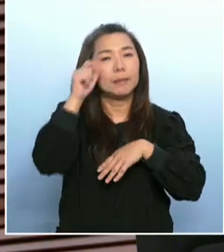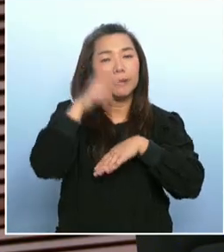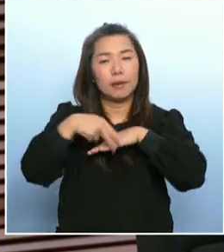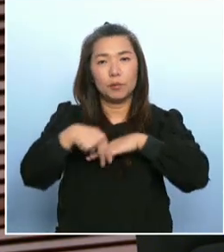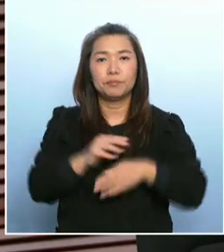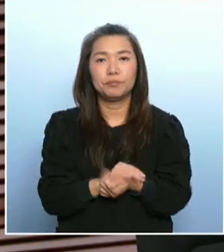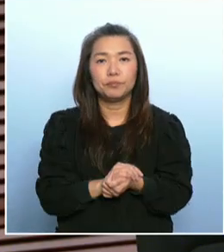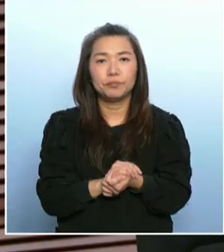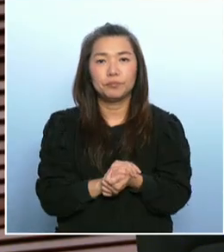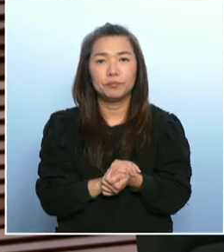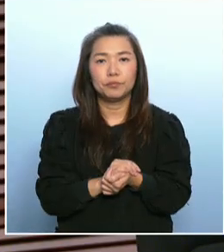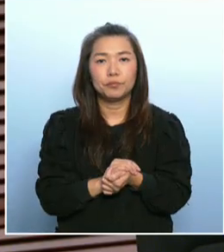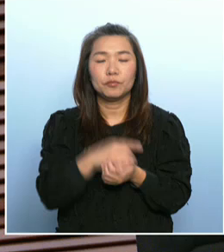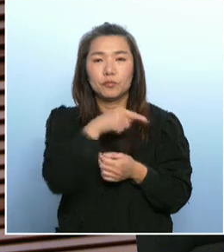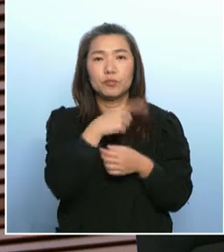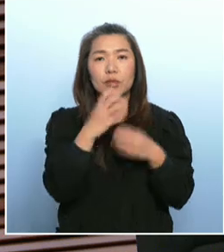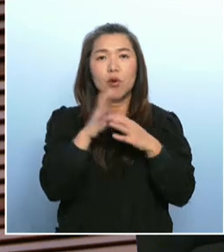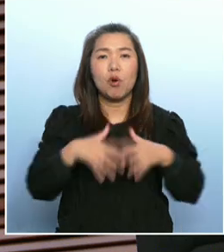homes.